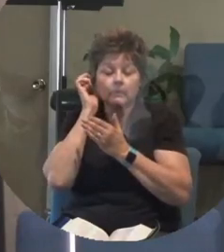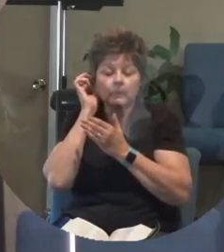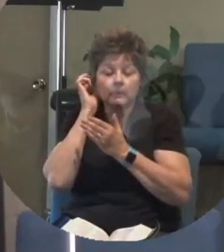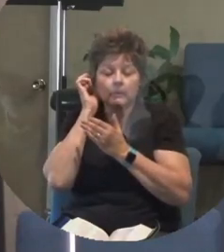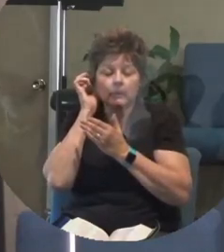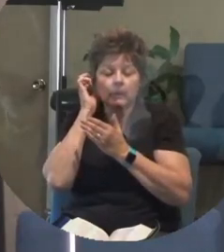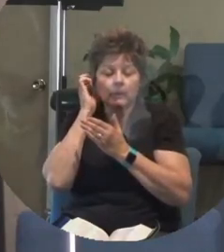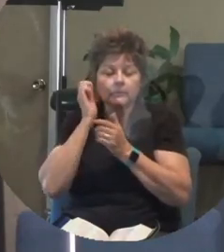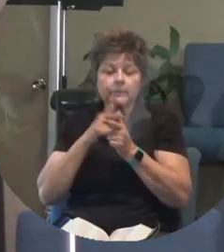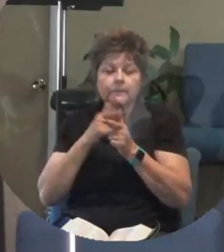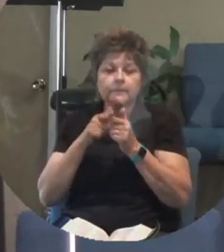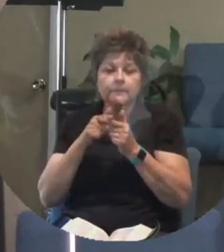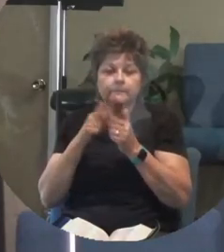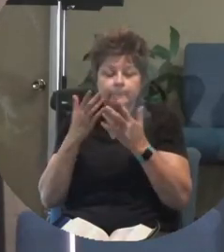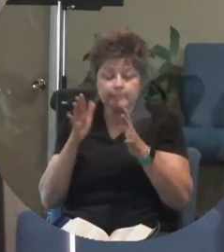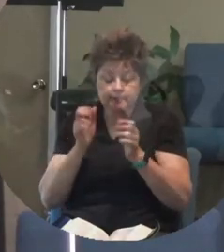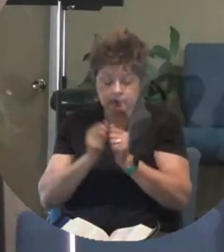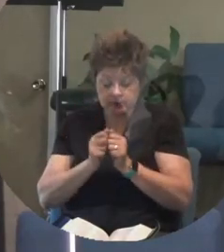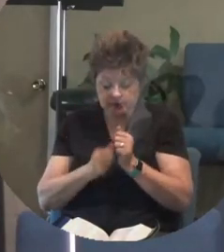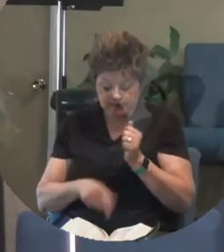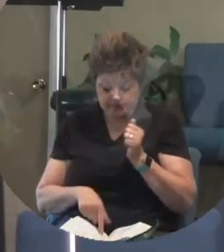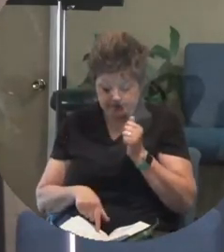And then he finishes up and he says this.